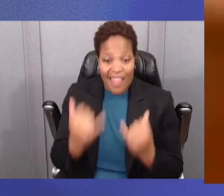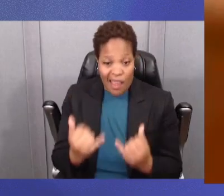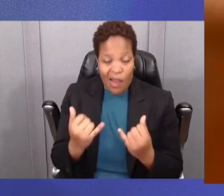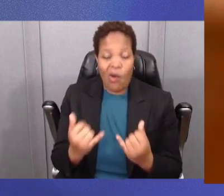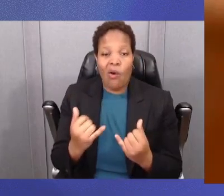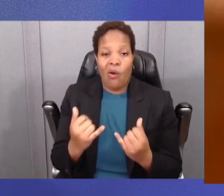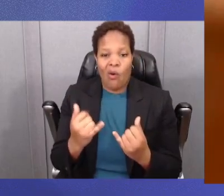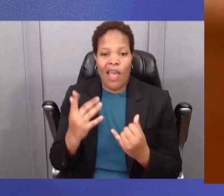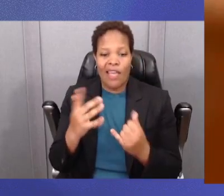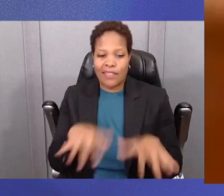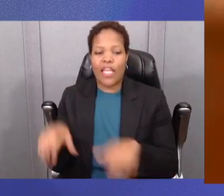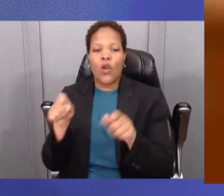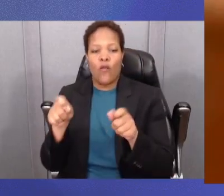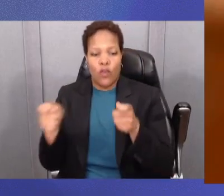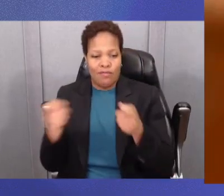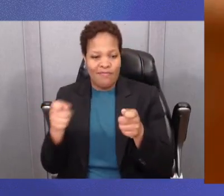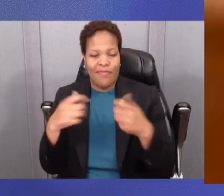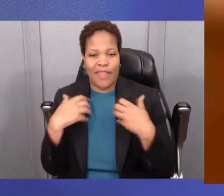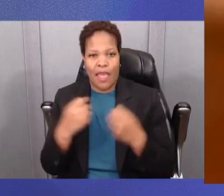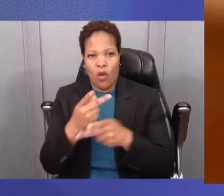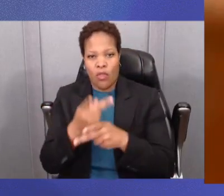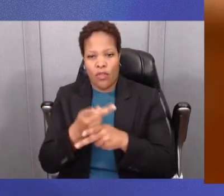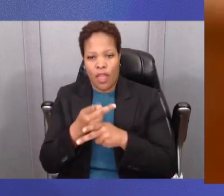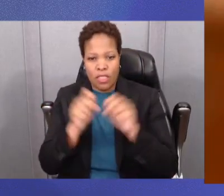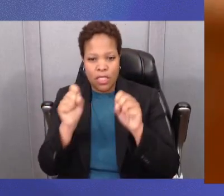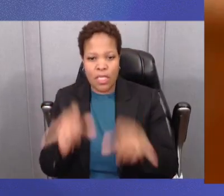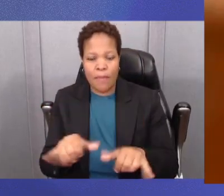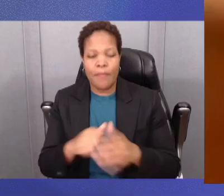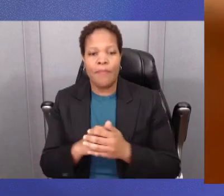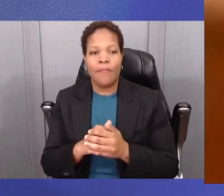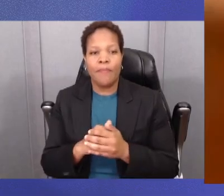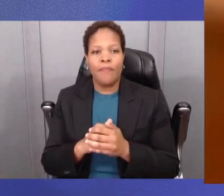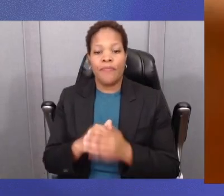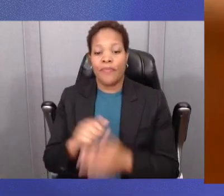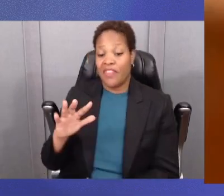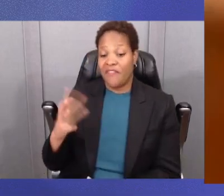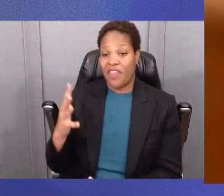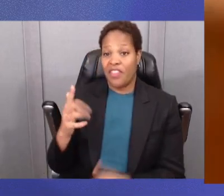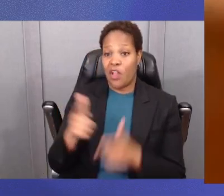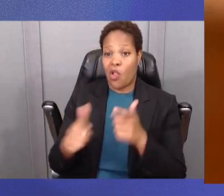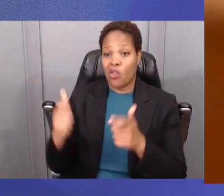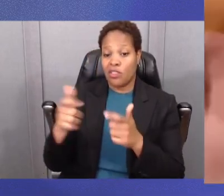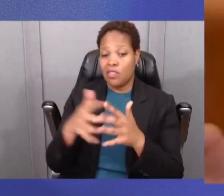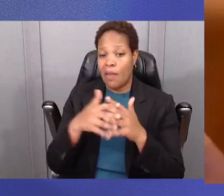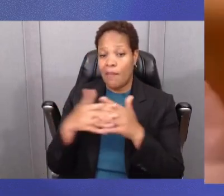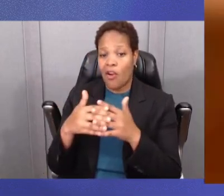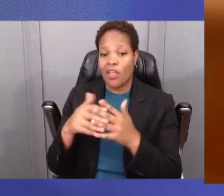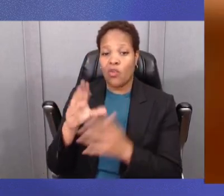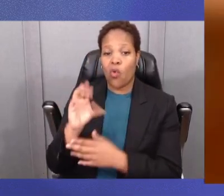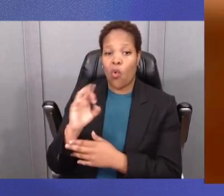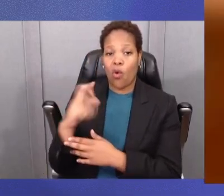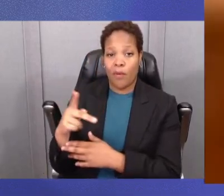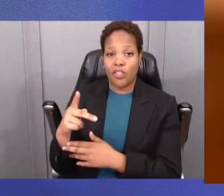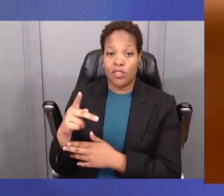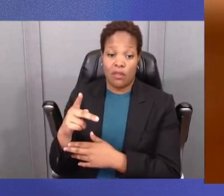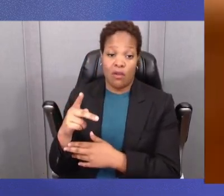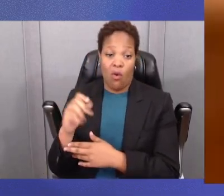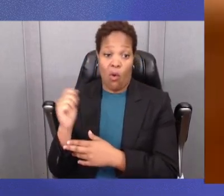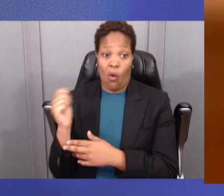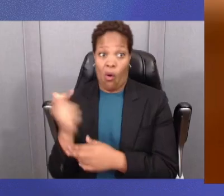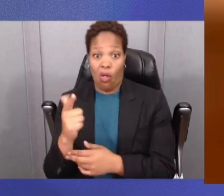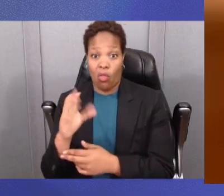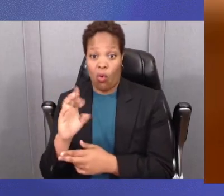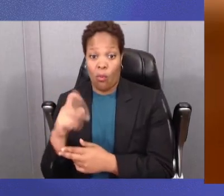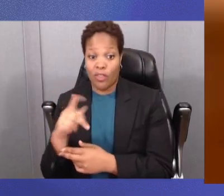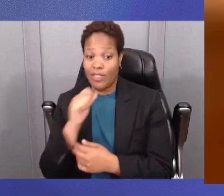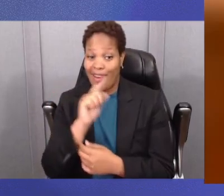the healthcare system. The fifth largest American corporation, the fifth largest of all corporations, not just health